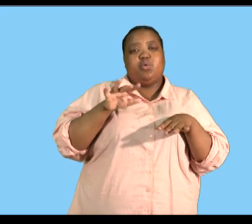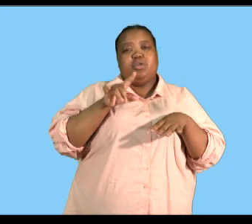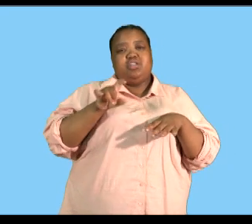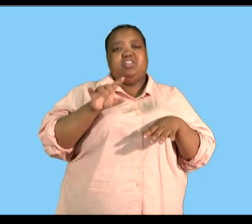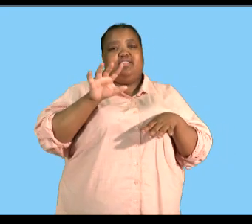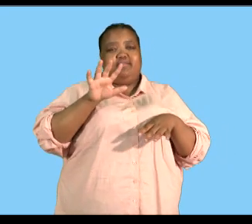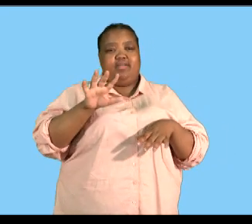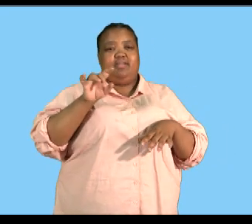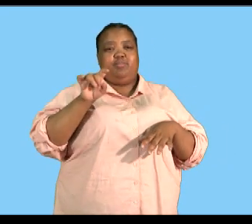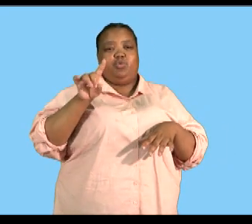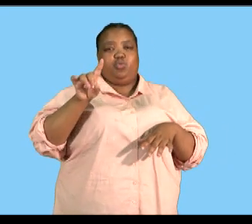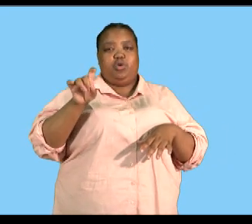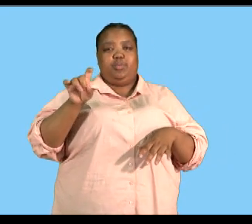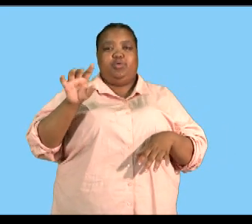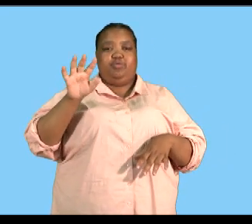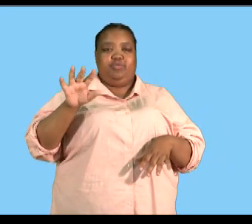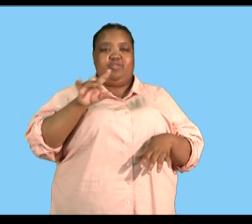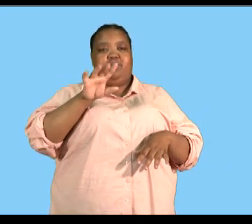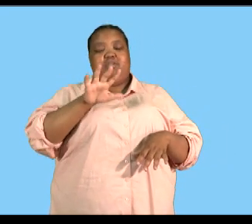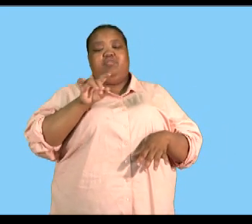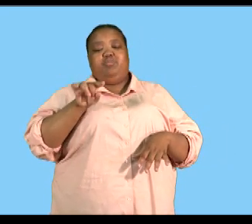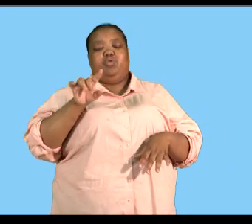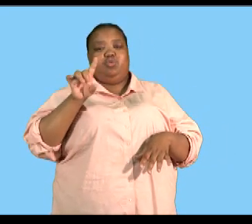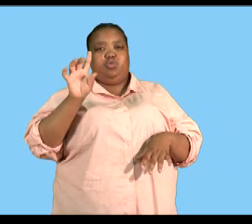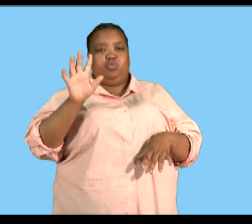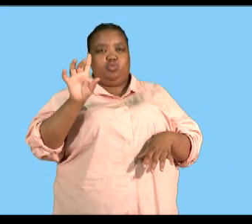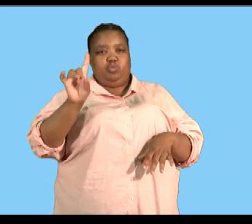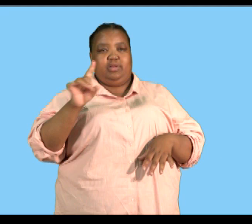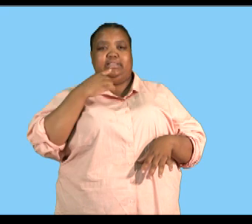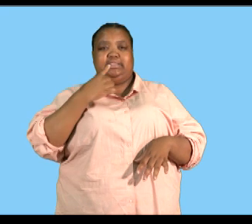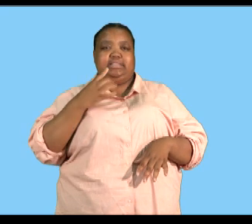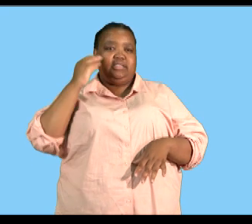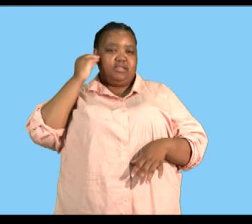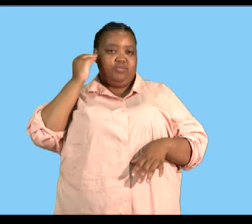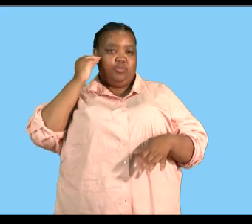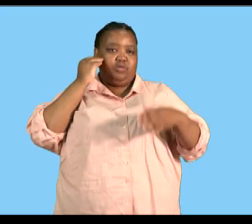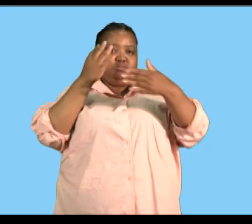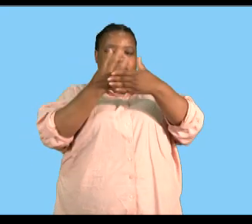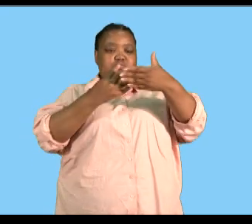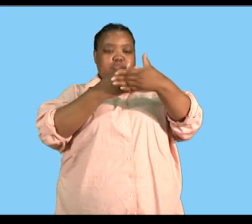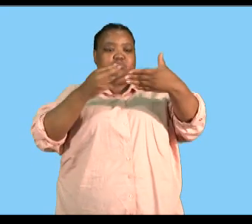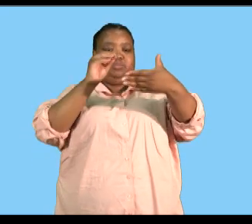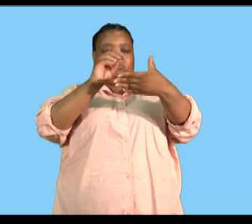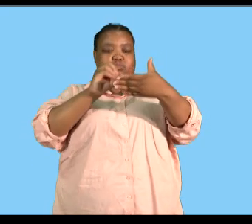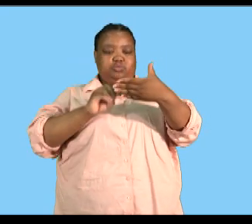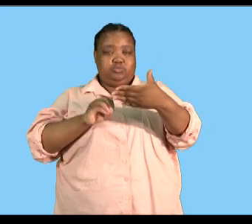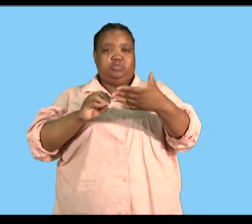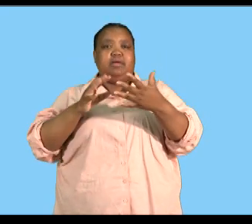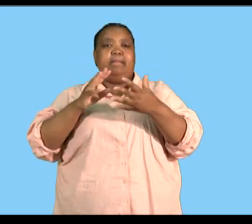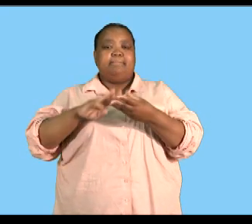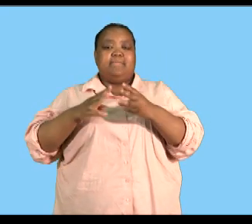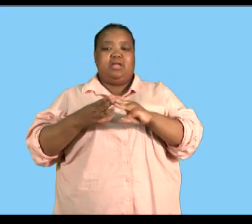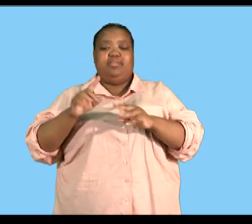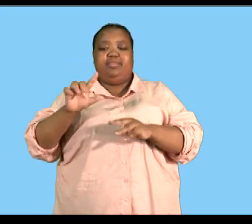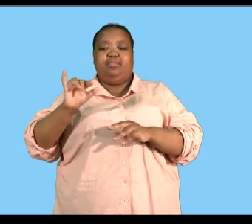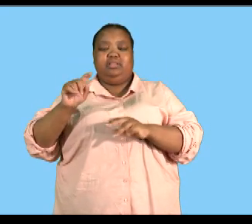5.1.5. 5.1, it says the data in the table below represent the mathematical literacy